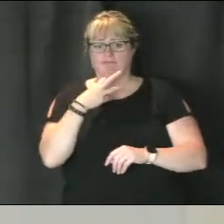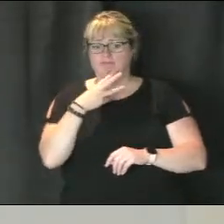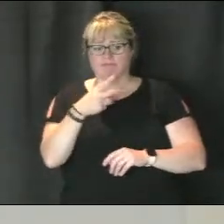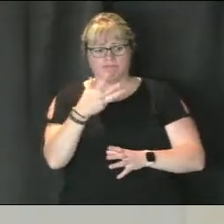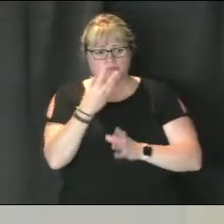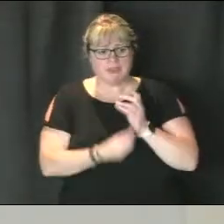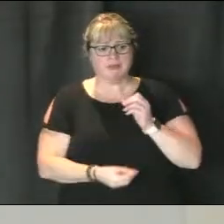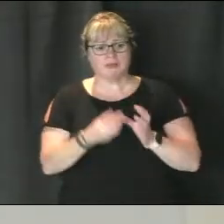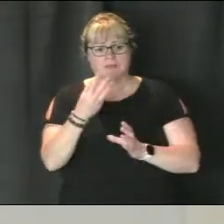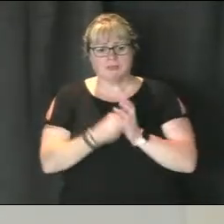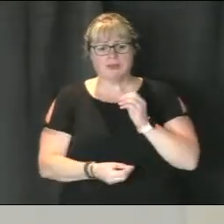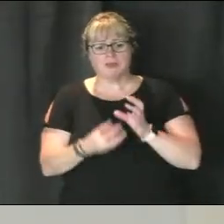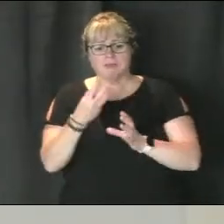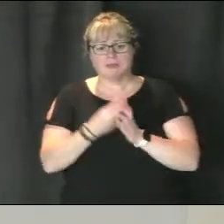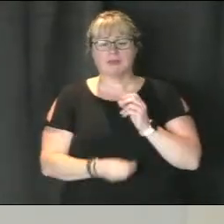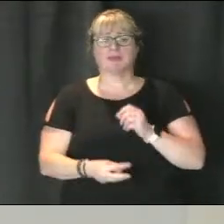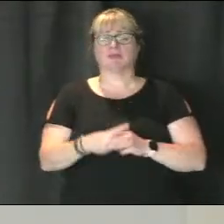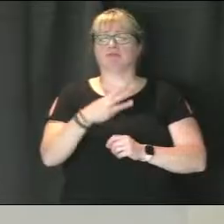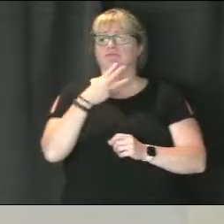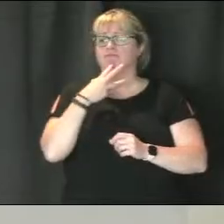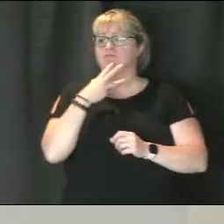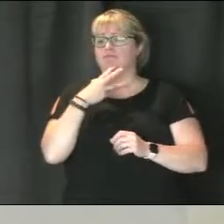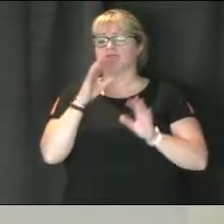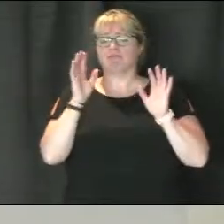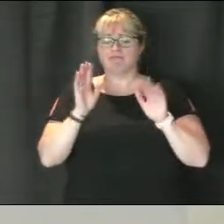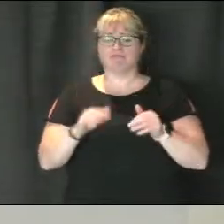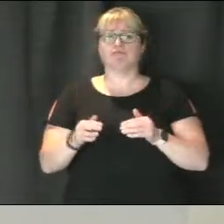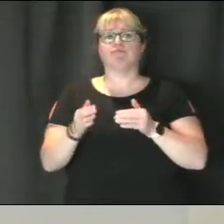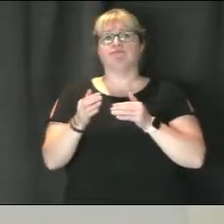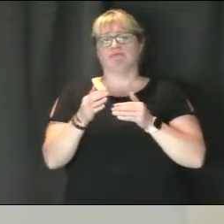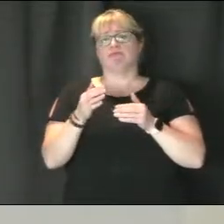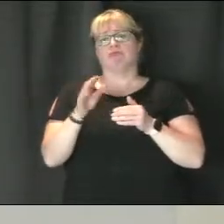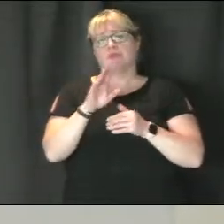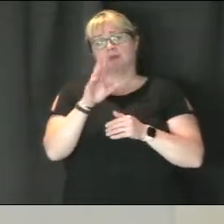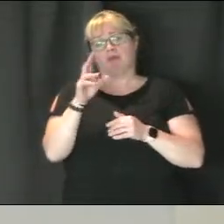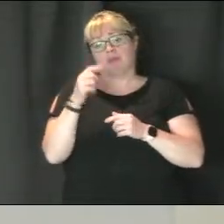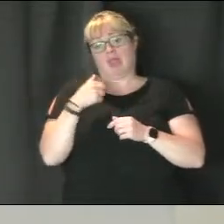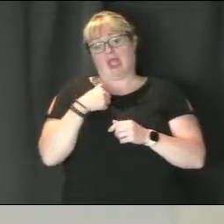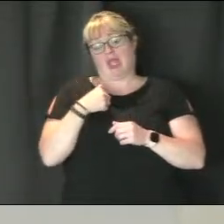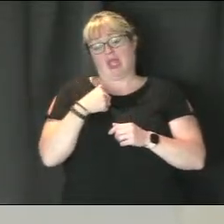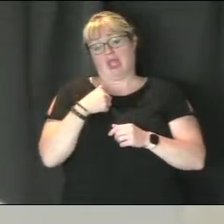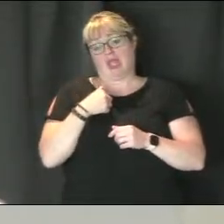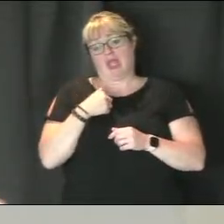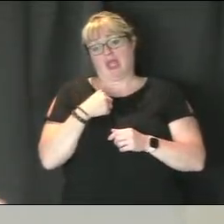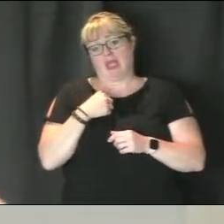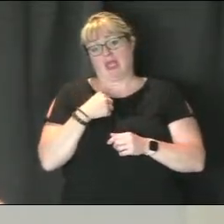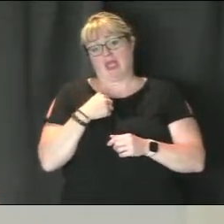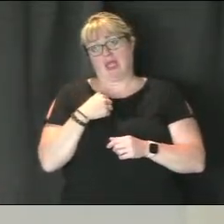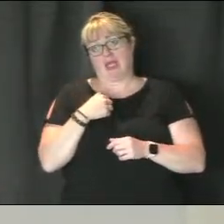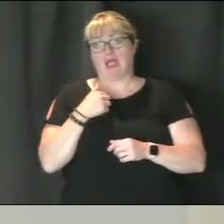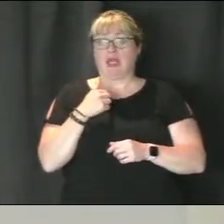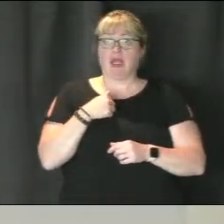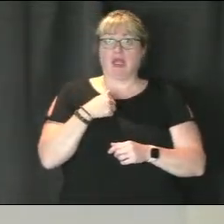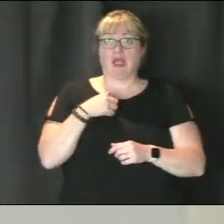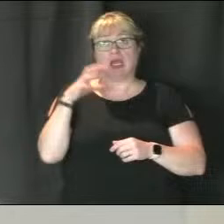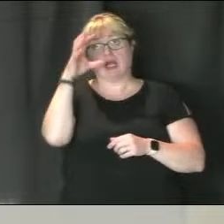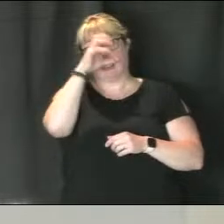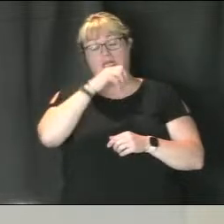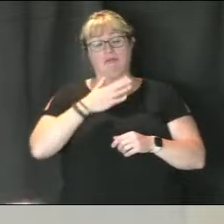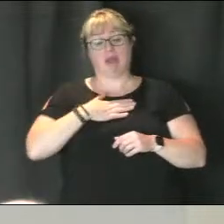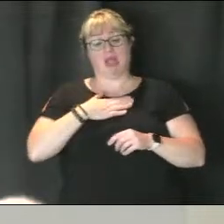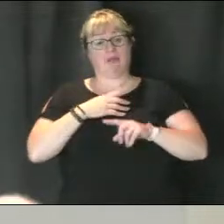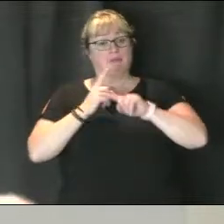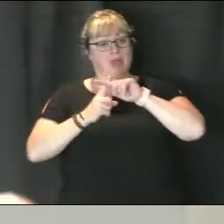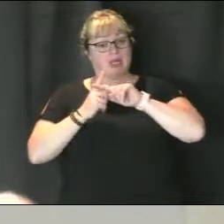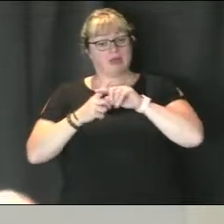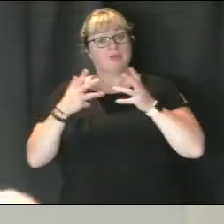than not. So anyway, if the two things I guess I can say that I suppose are my strengths, I don't know,